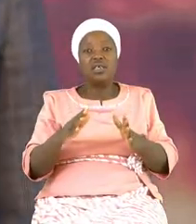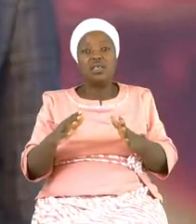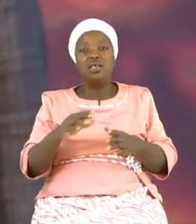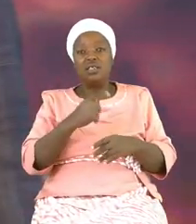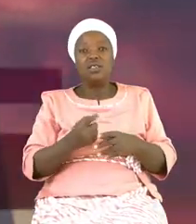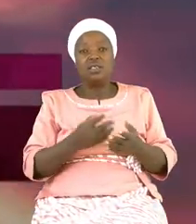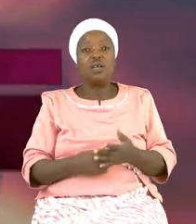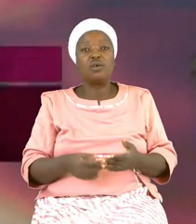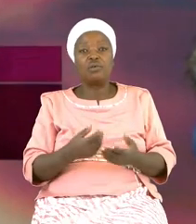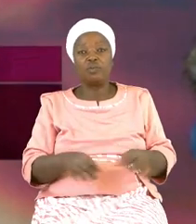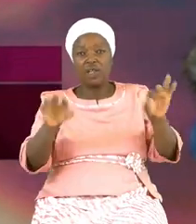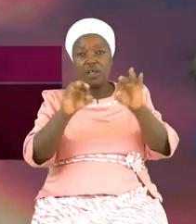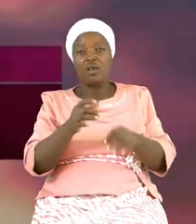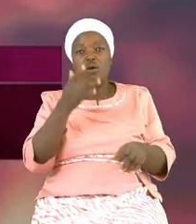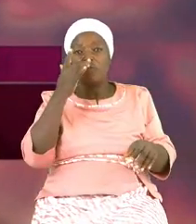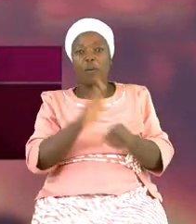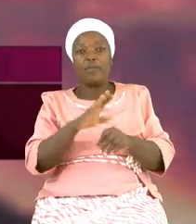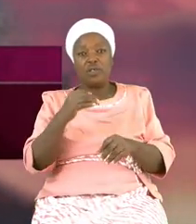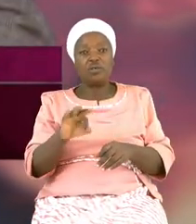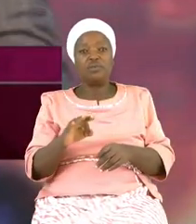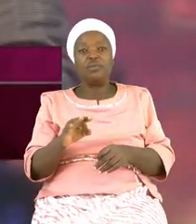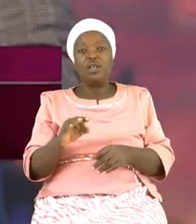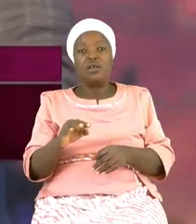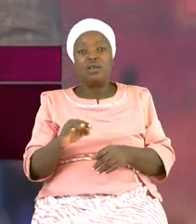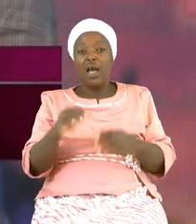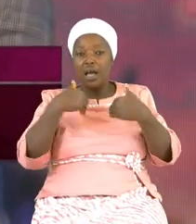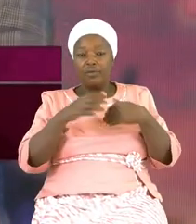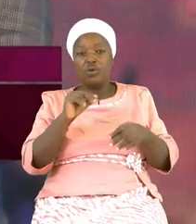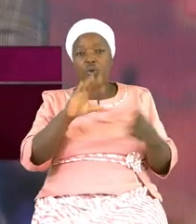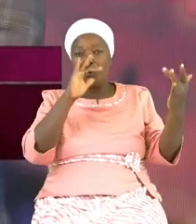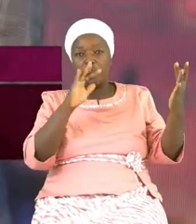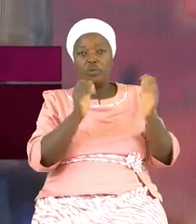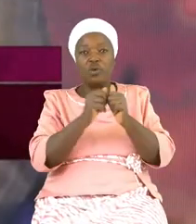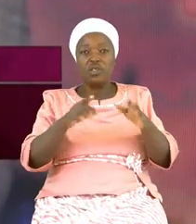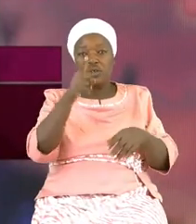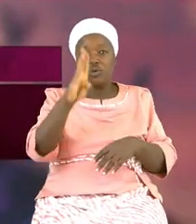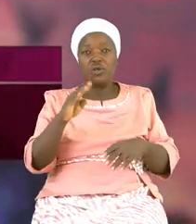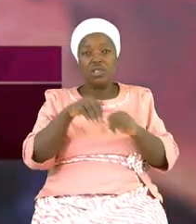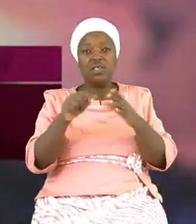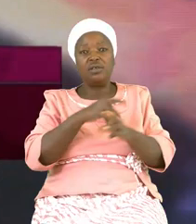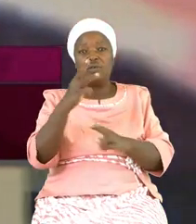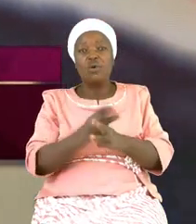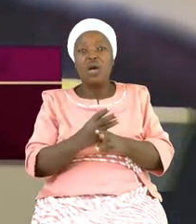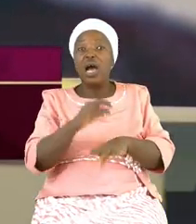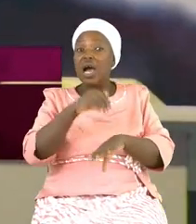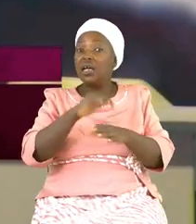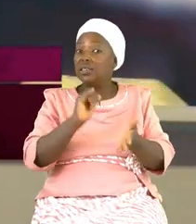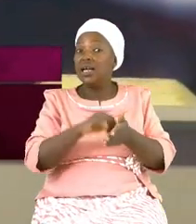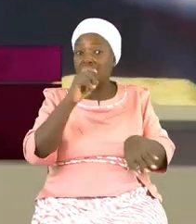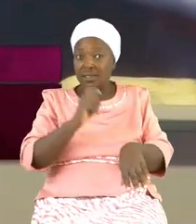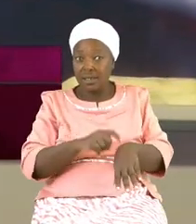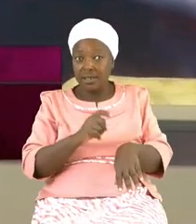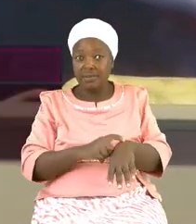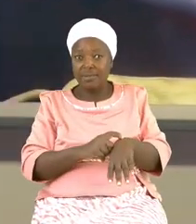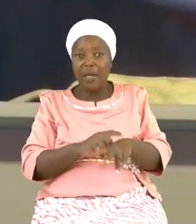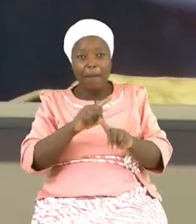of promise, having no hope without God in the world at that time. But at this